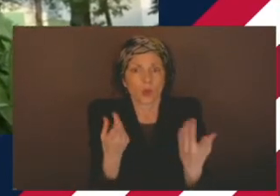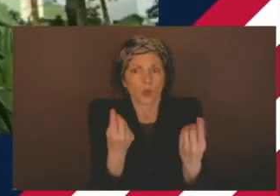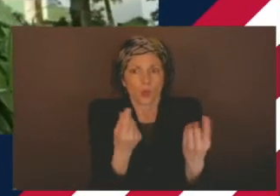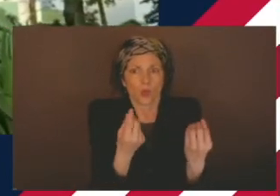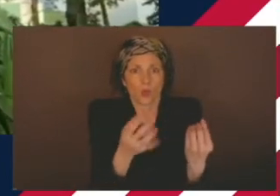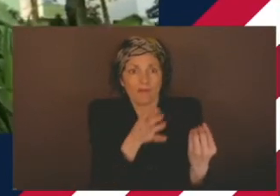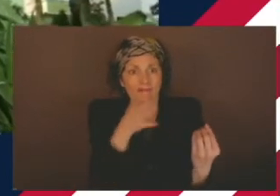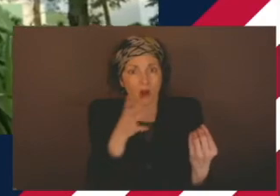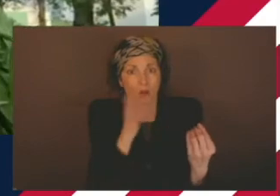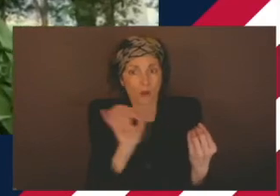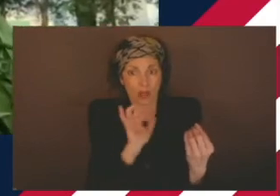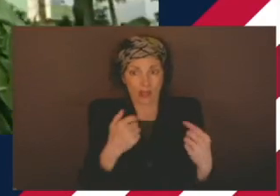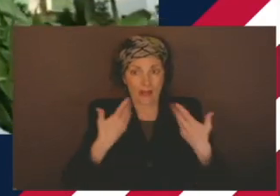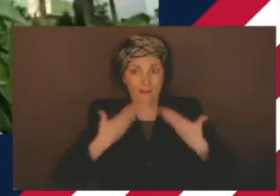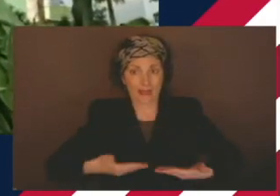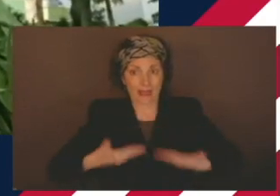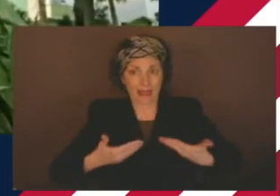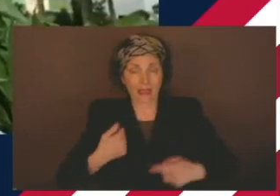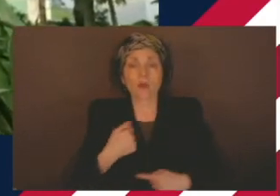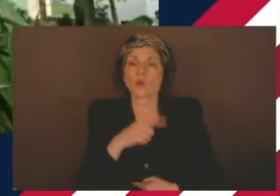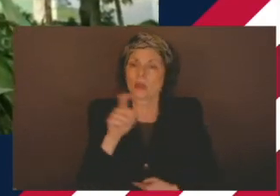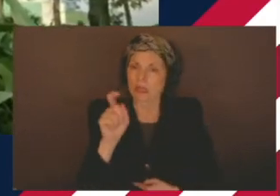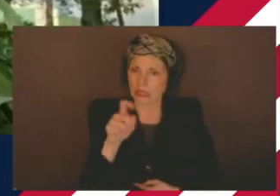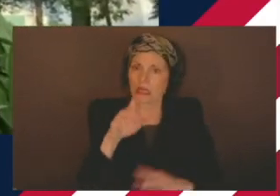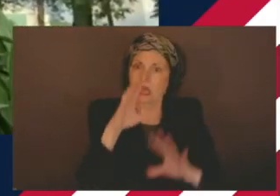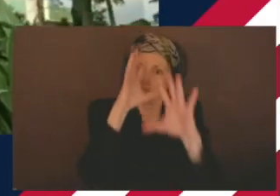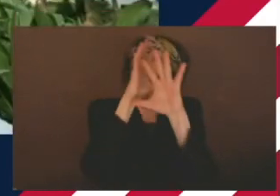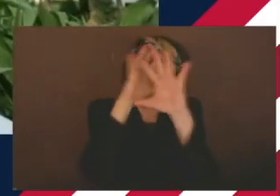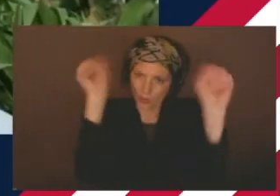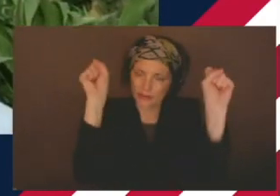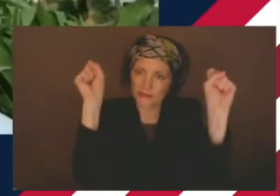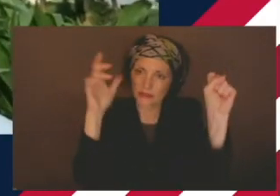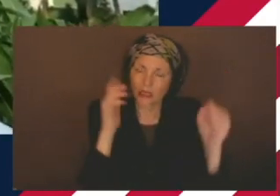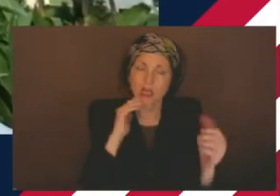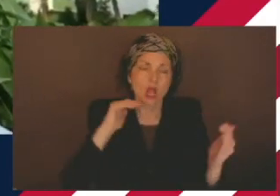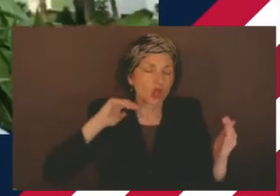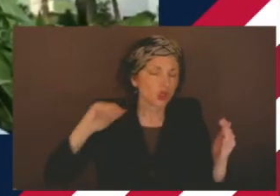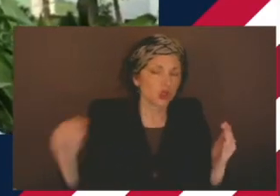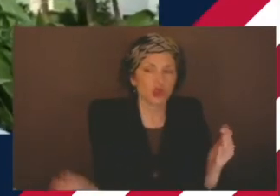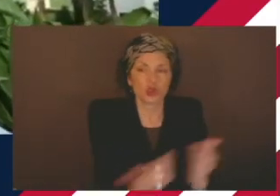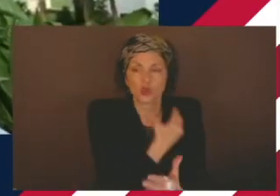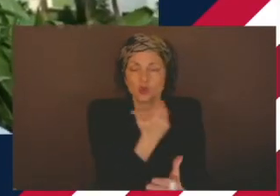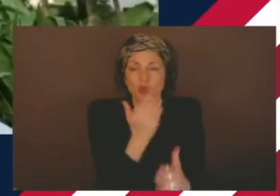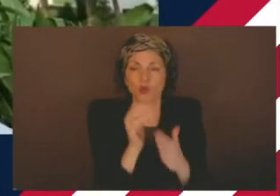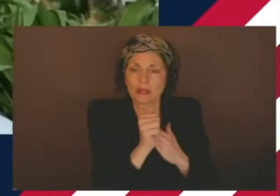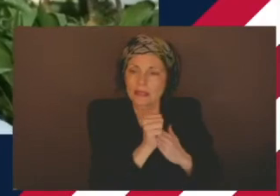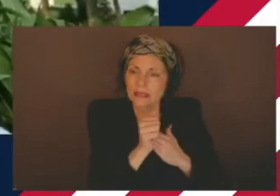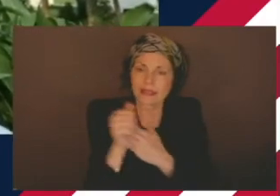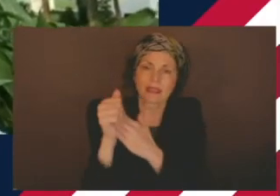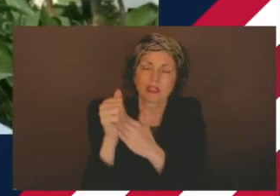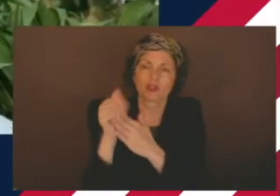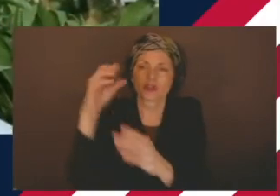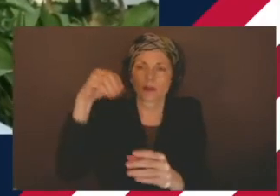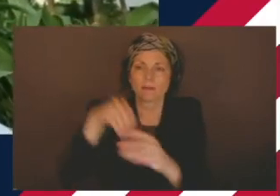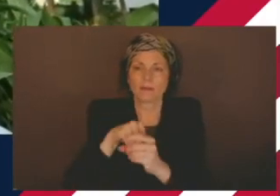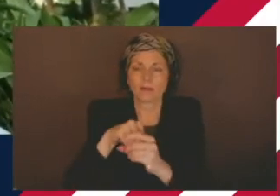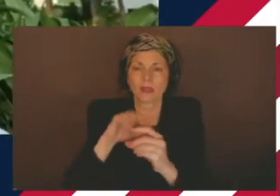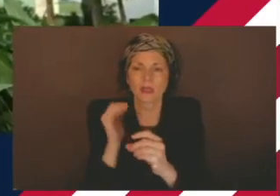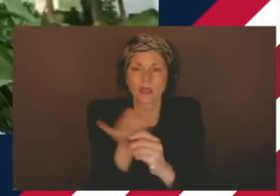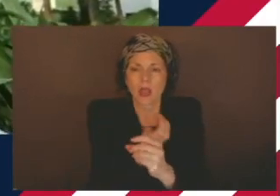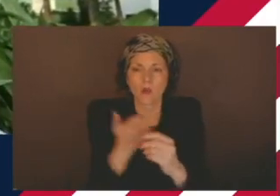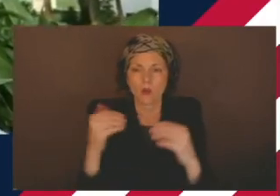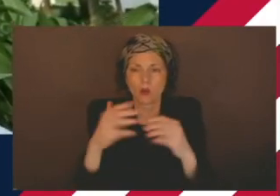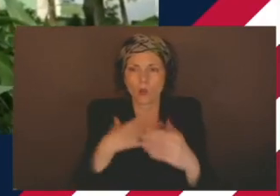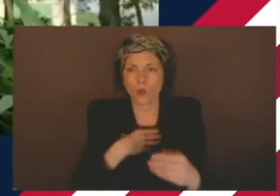need? We need a president, a new change in leadership in the White House who will support trade